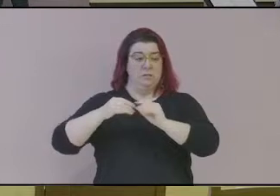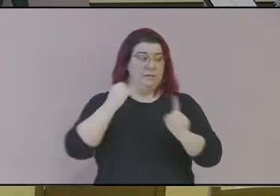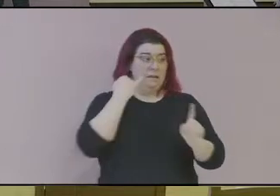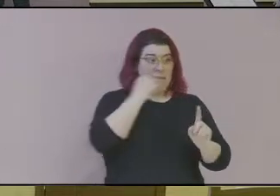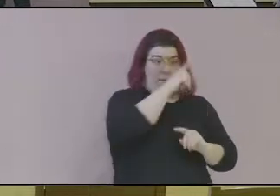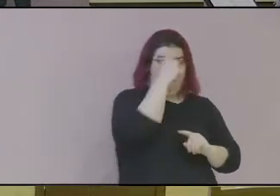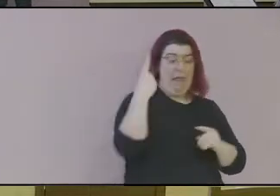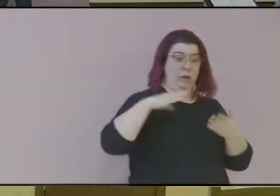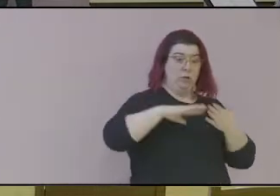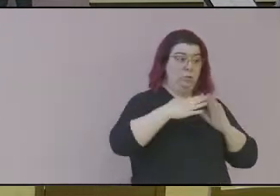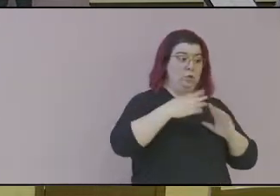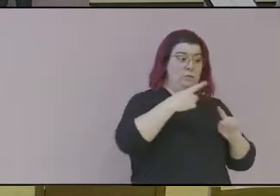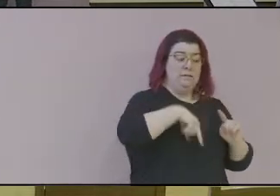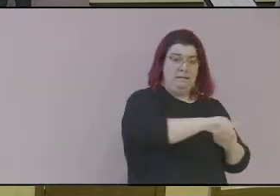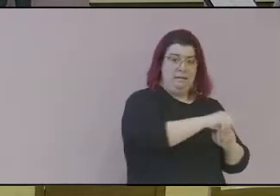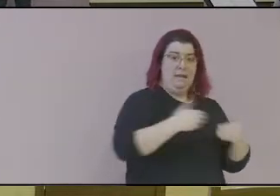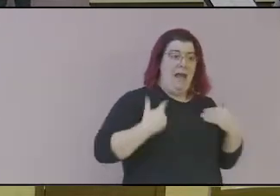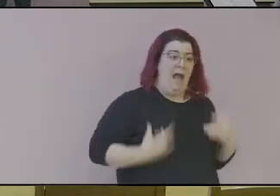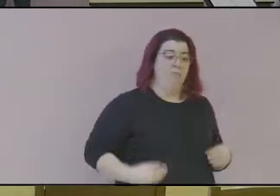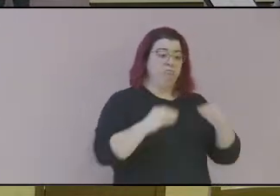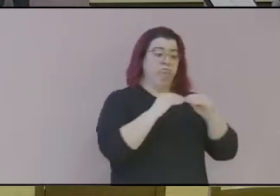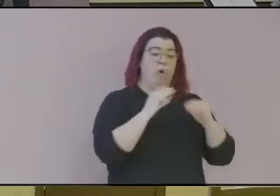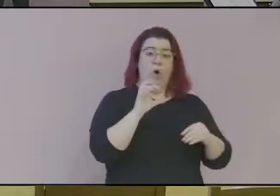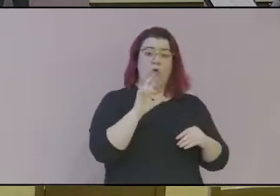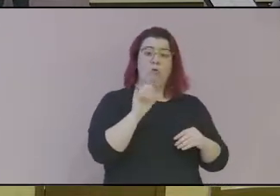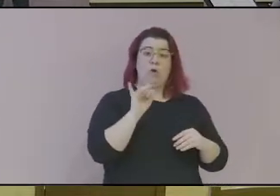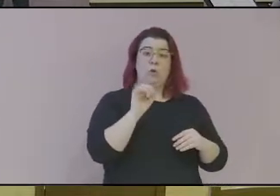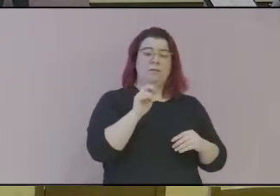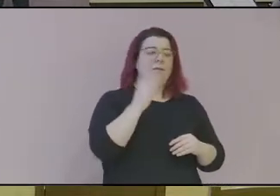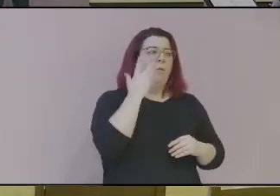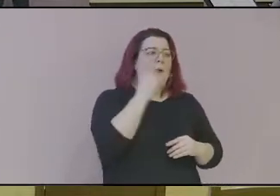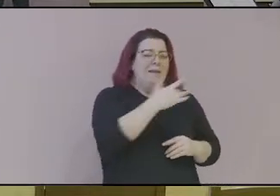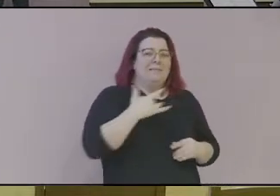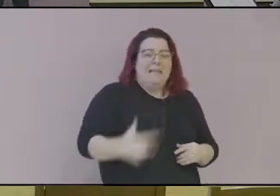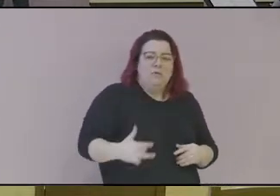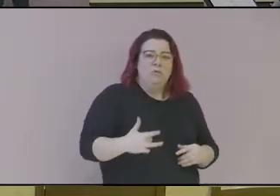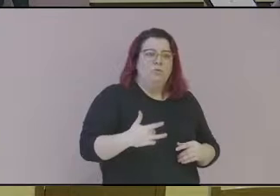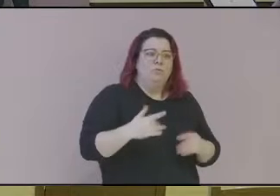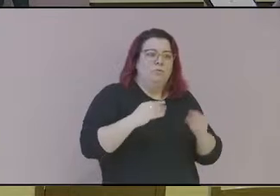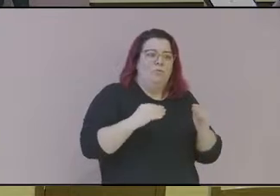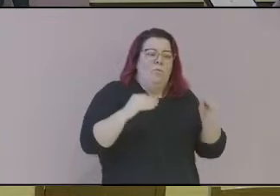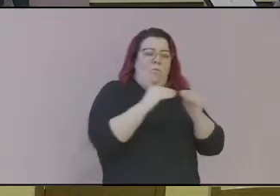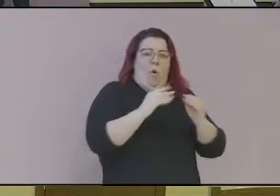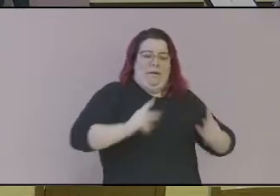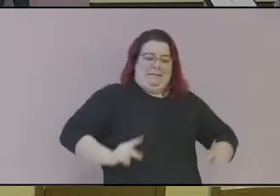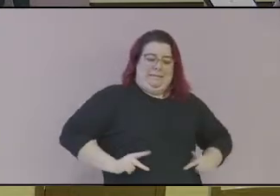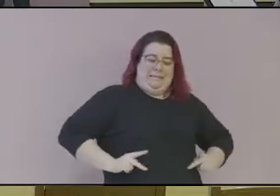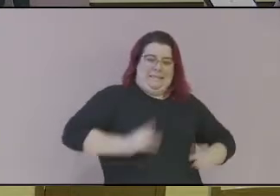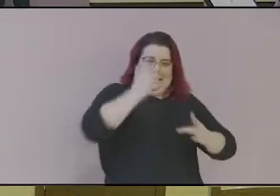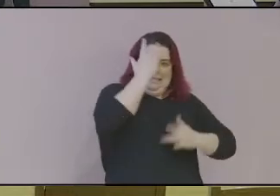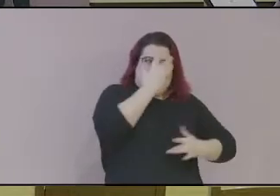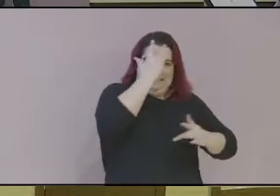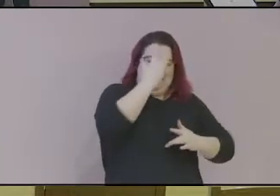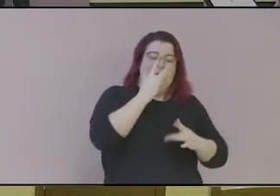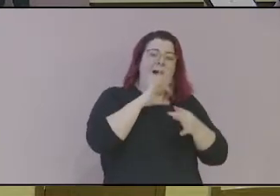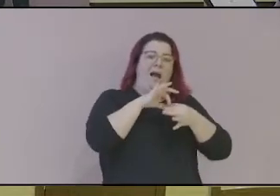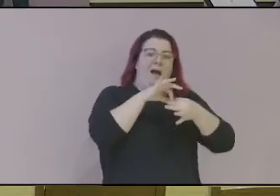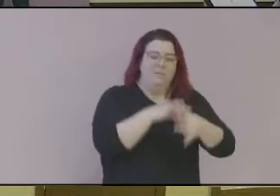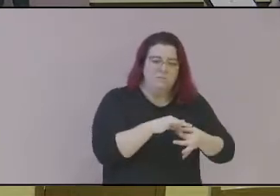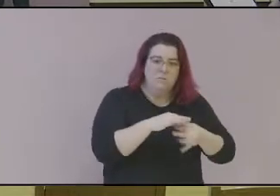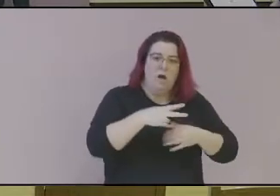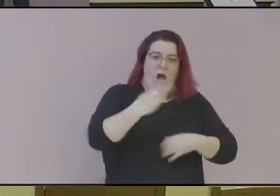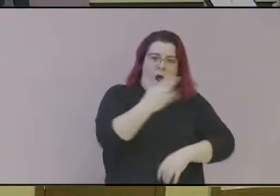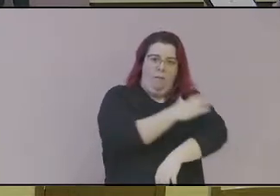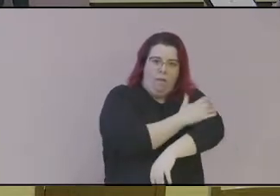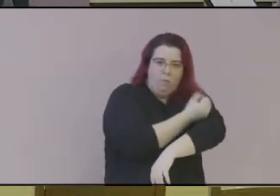communities because of the higher rates of chronic kidney disease due to higher rates of diabetes and high blood pressure that can